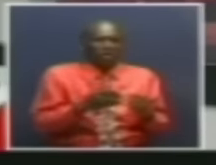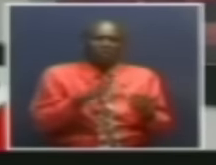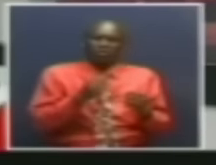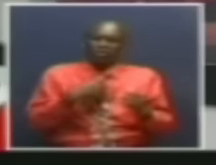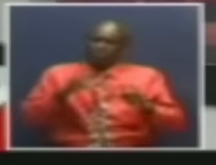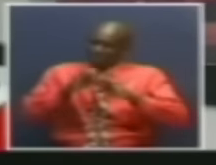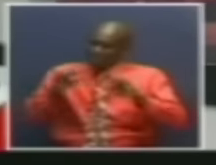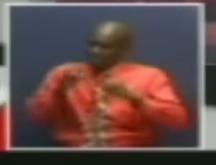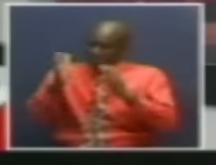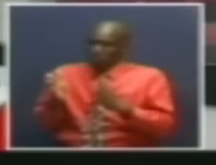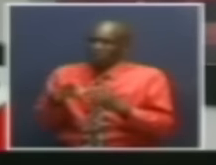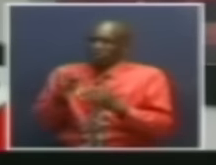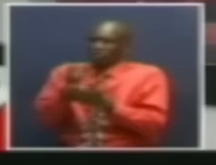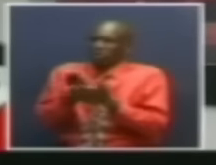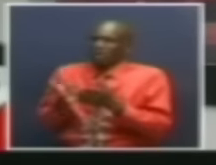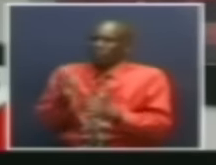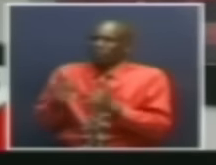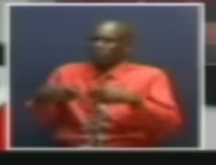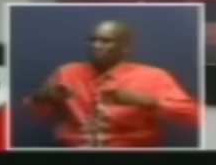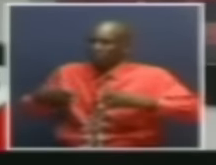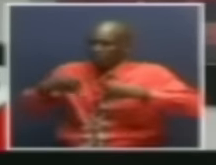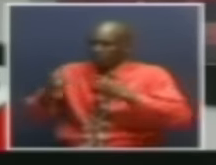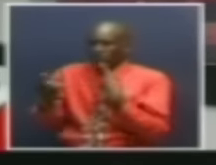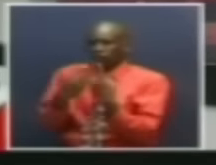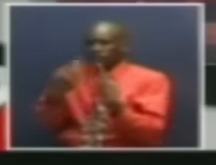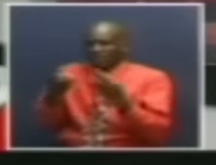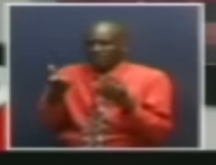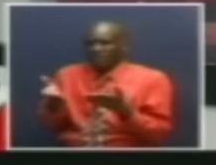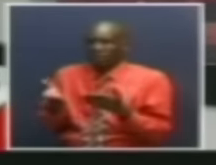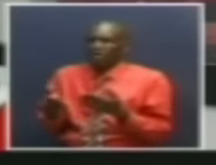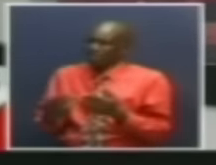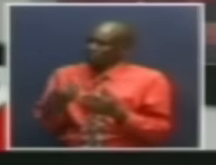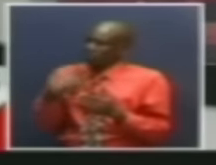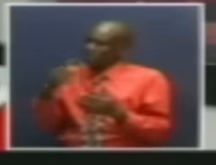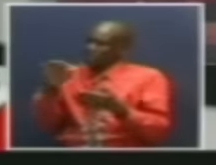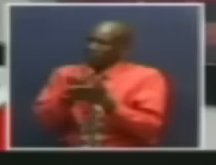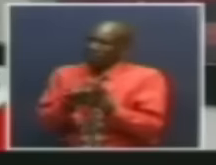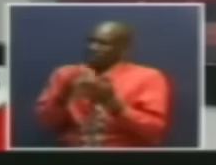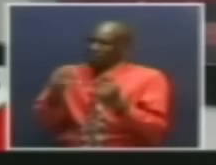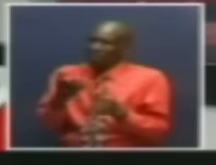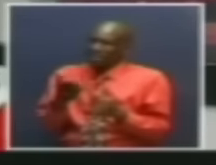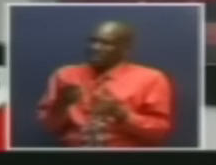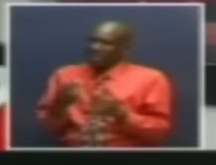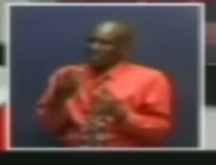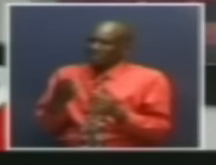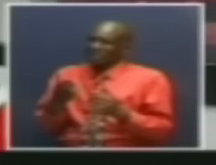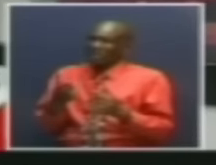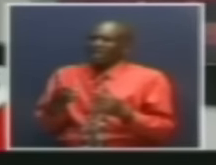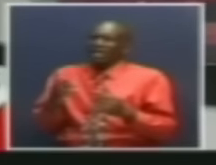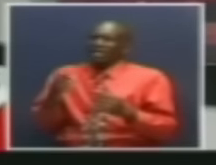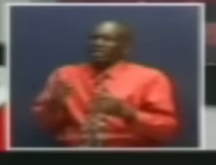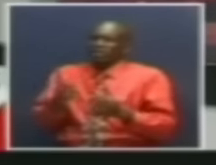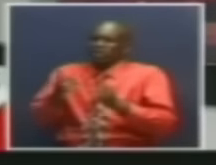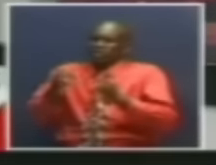But something that people are trying to discuss at the moment, seeing that he is the presumptive CJ, is his